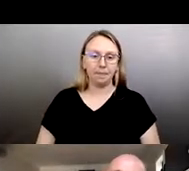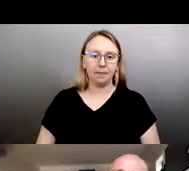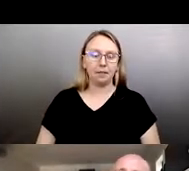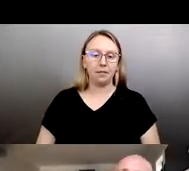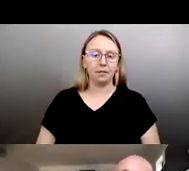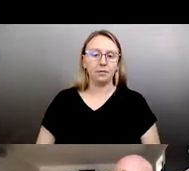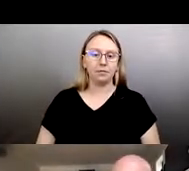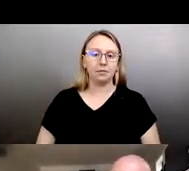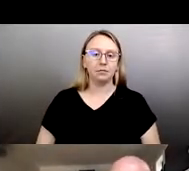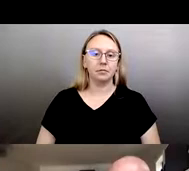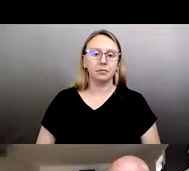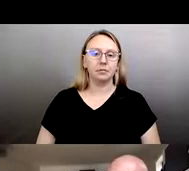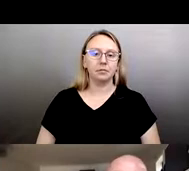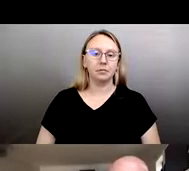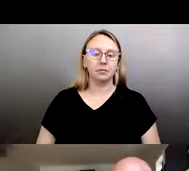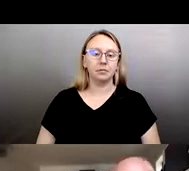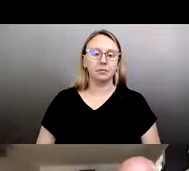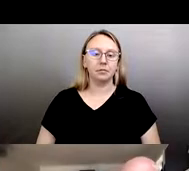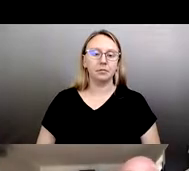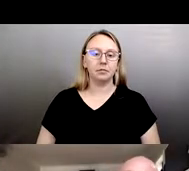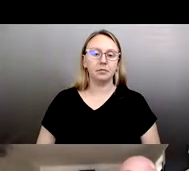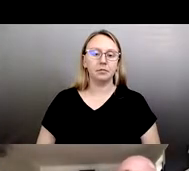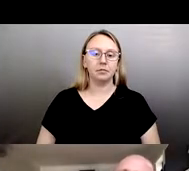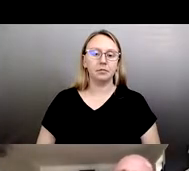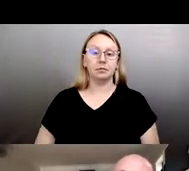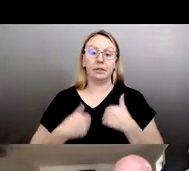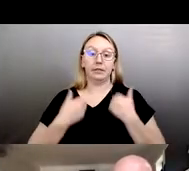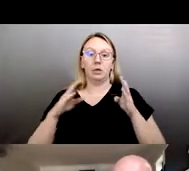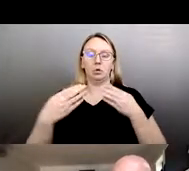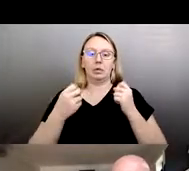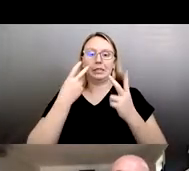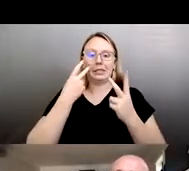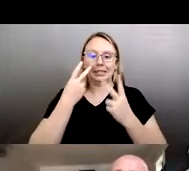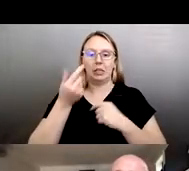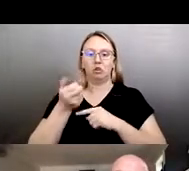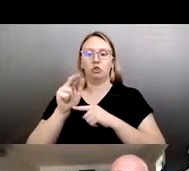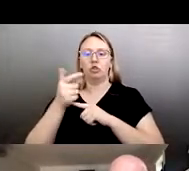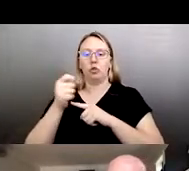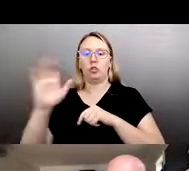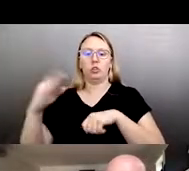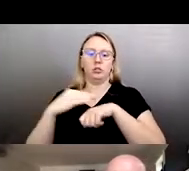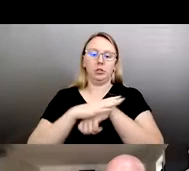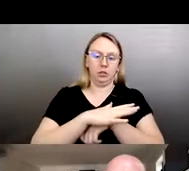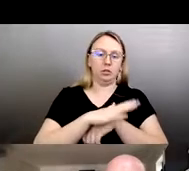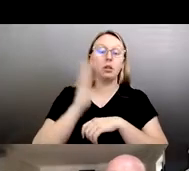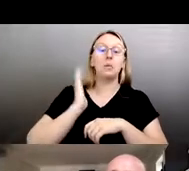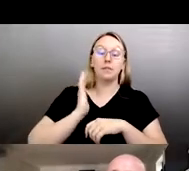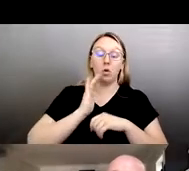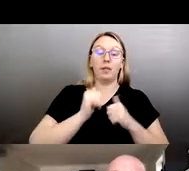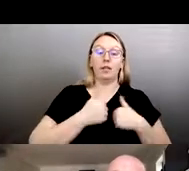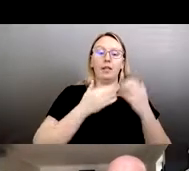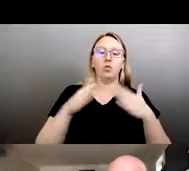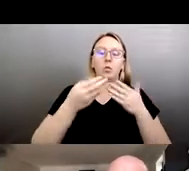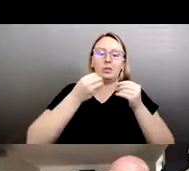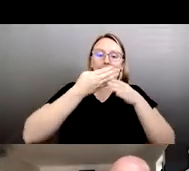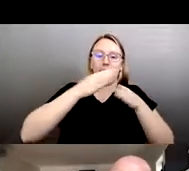And the living room is where we can really see George's intervention in this space. This room was originally divided into much smaller spaces. And